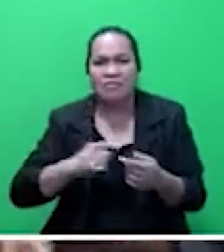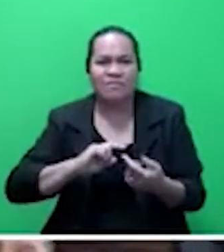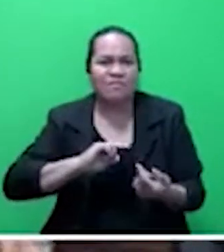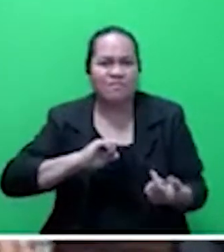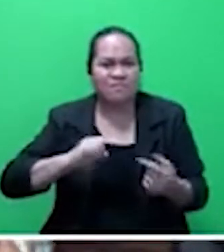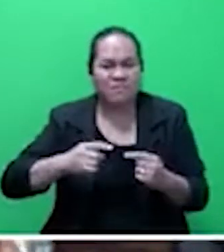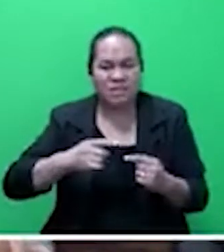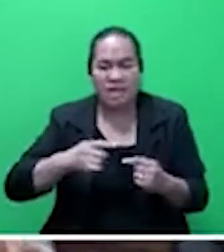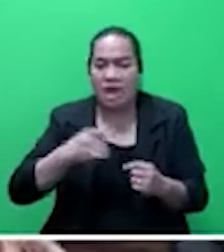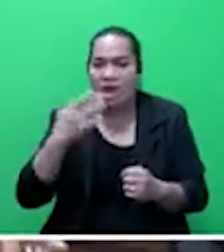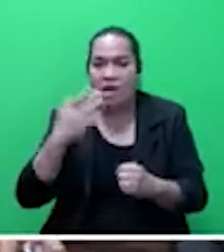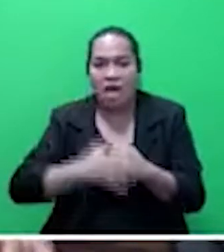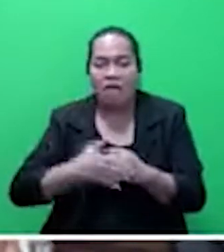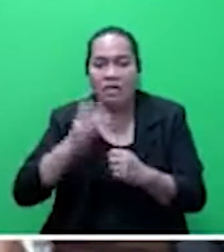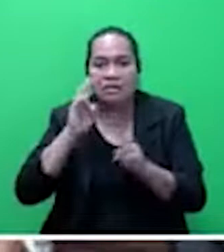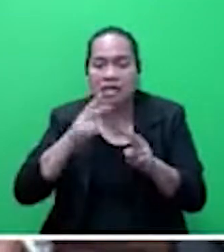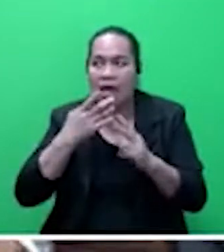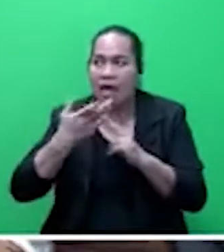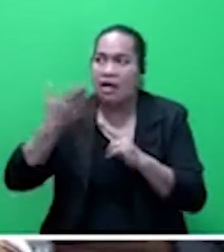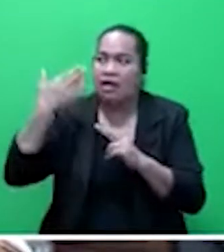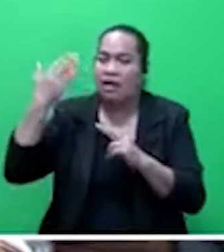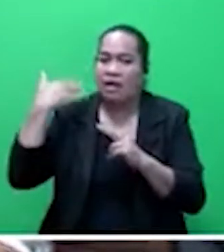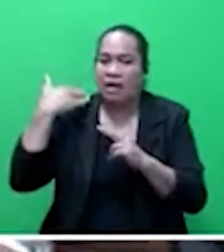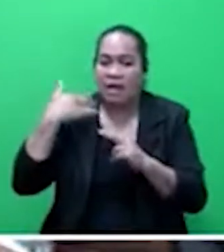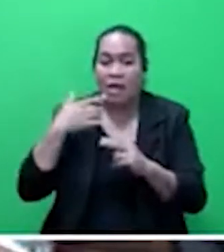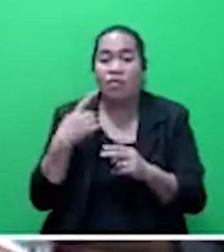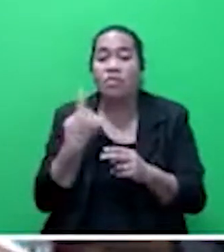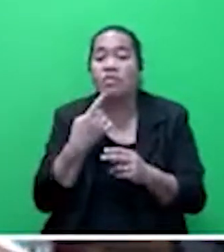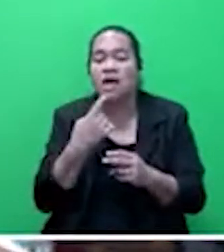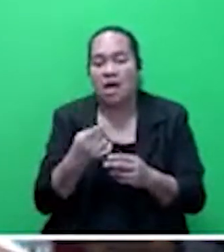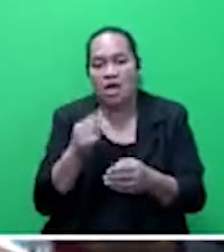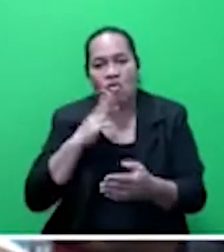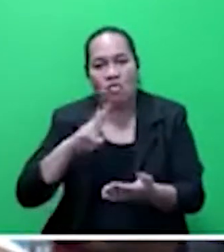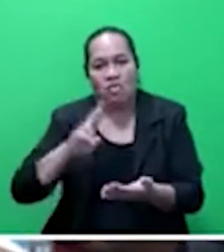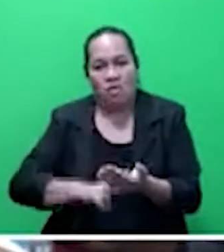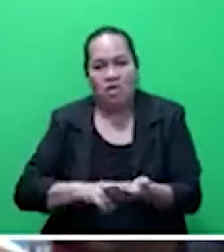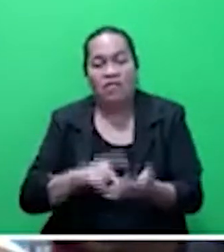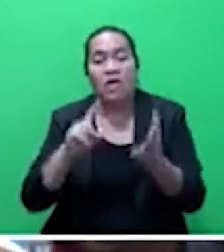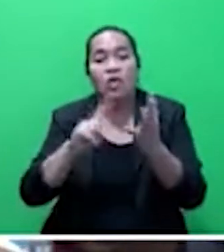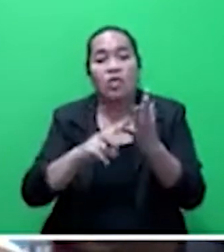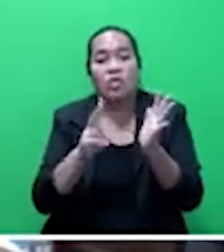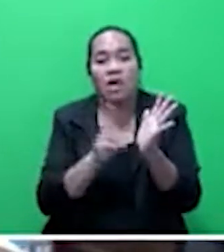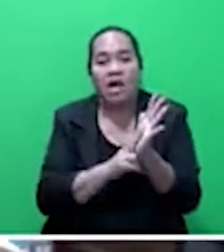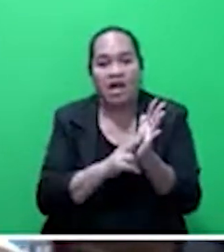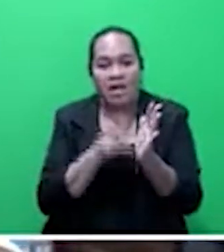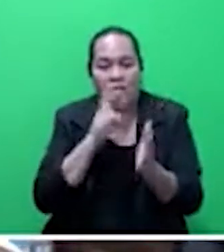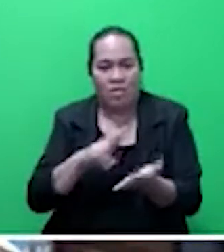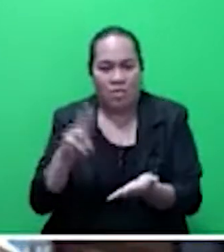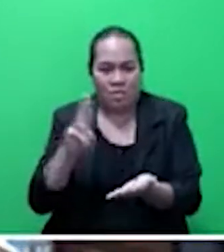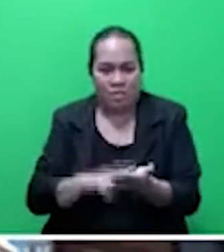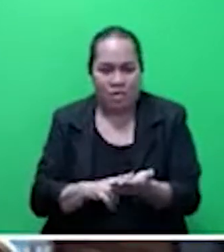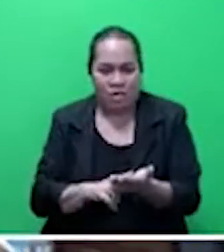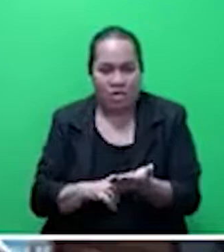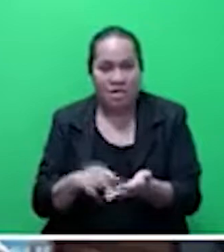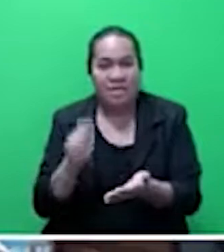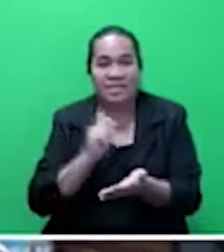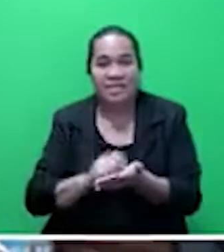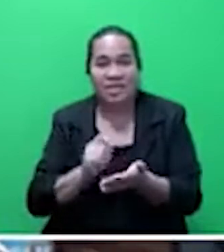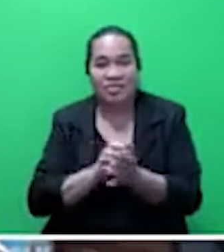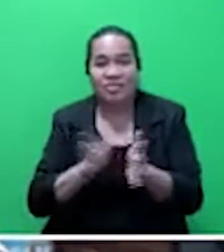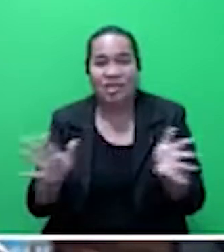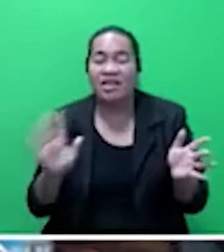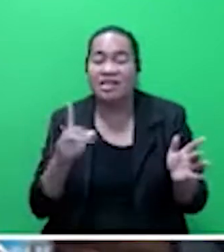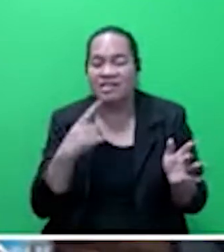not seen in generations, according to the latest finding by the United Nations General Secretary General Global